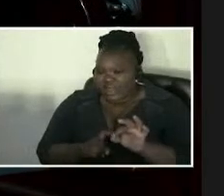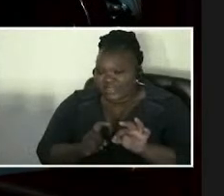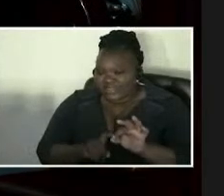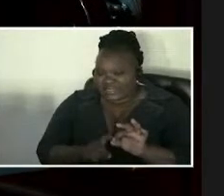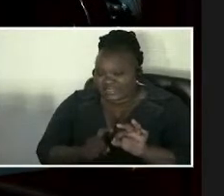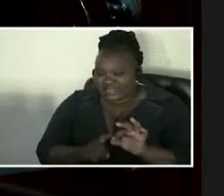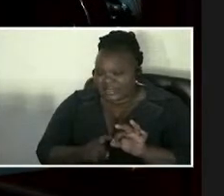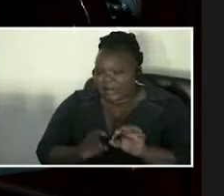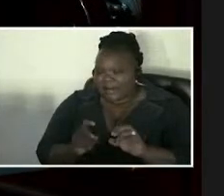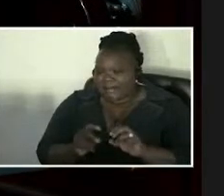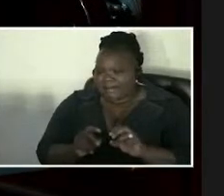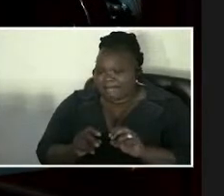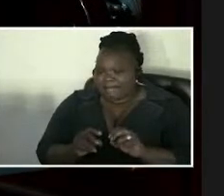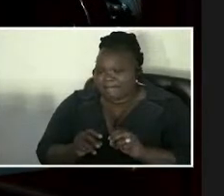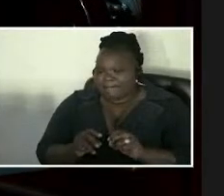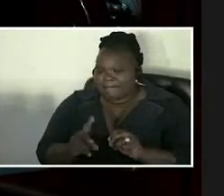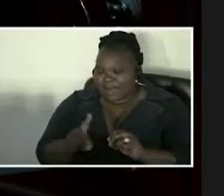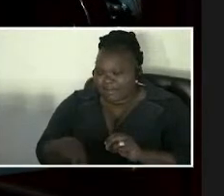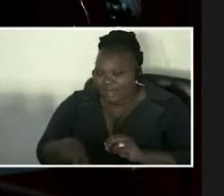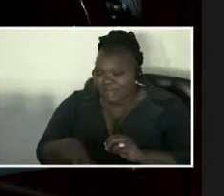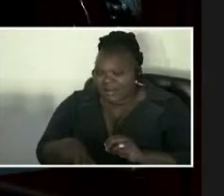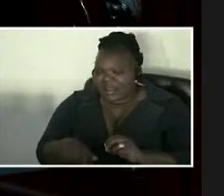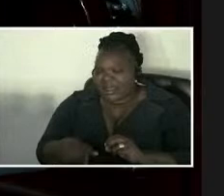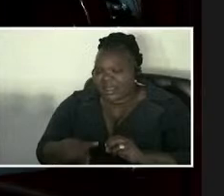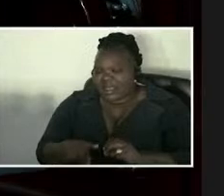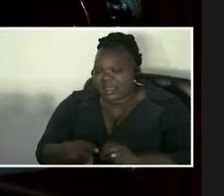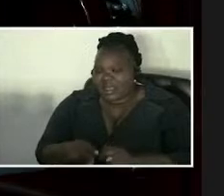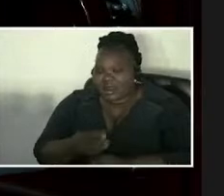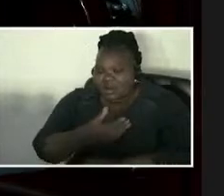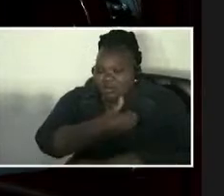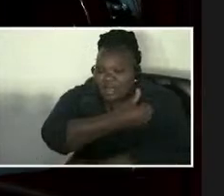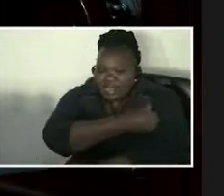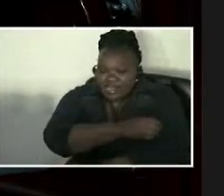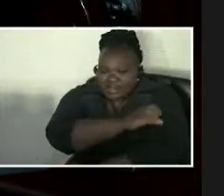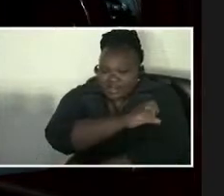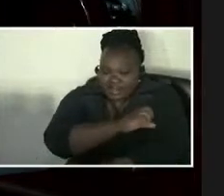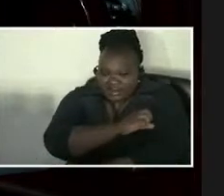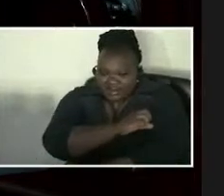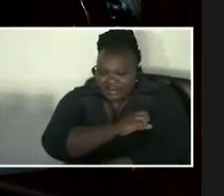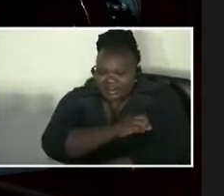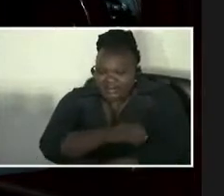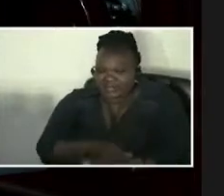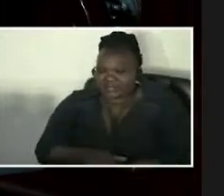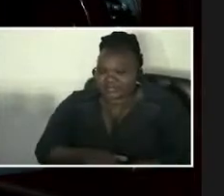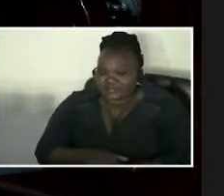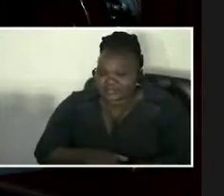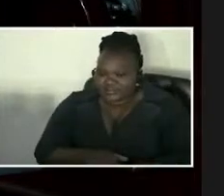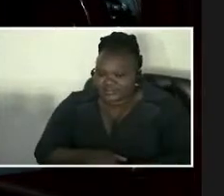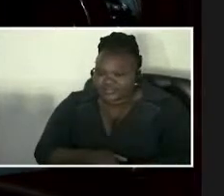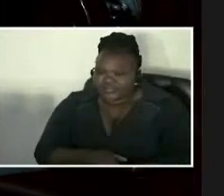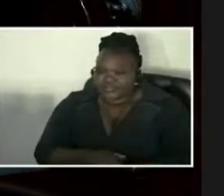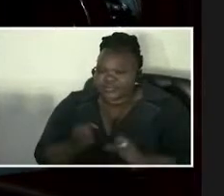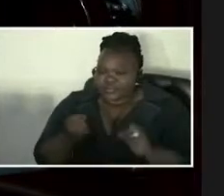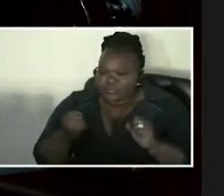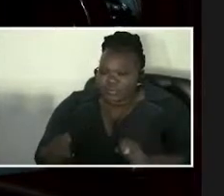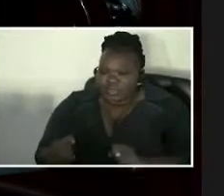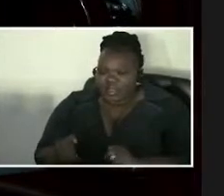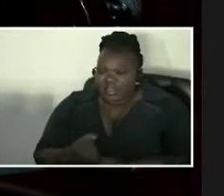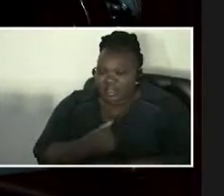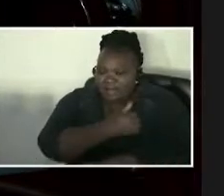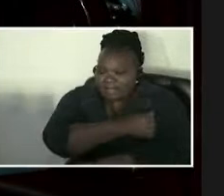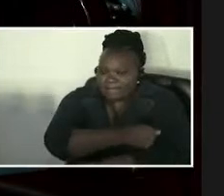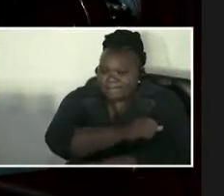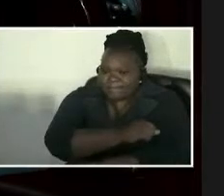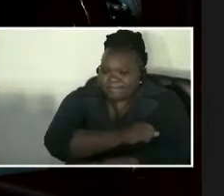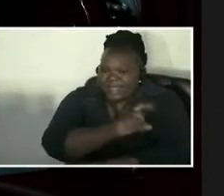affordable primary healthcare and to the achievement of universal health coverage strengthening healthcare system needs